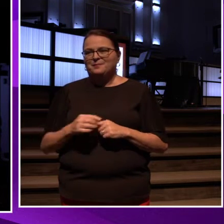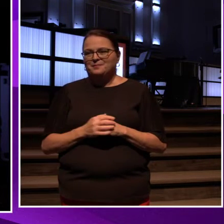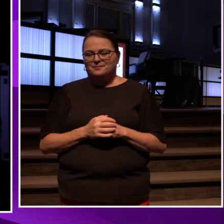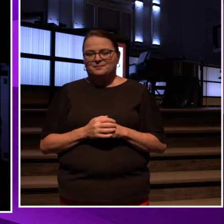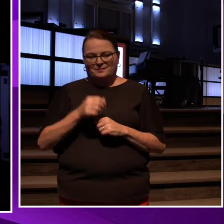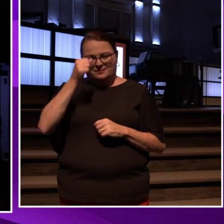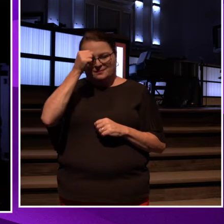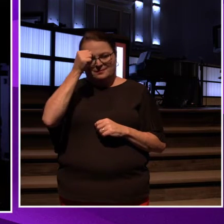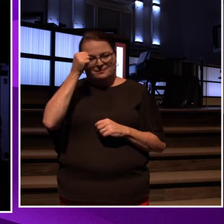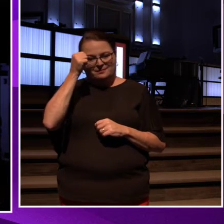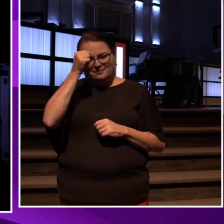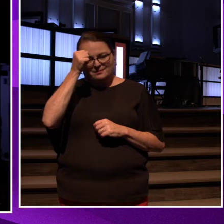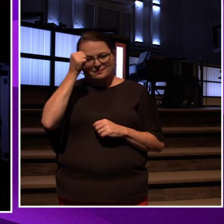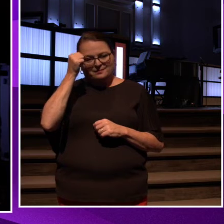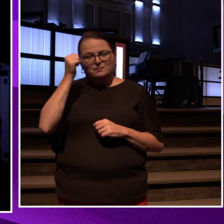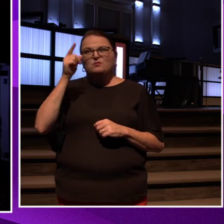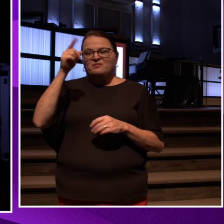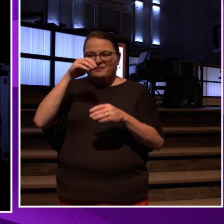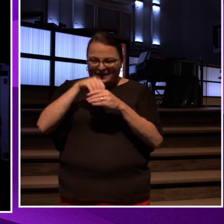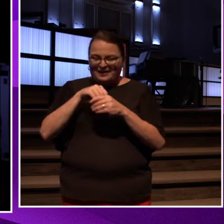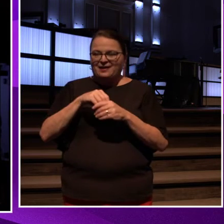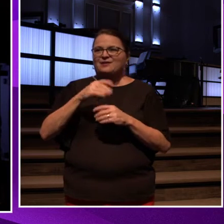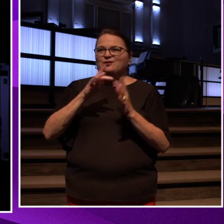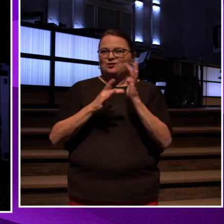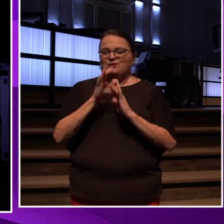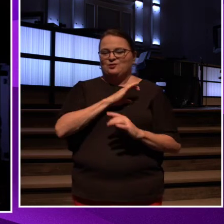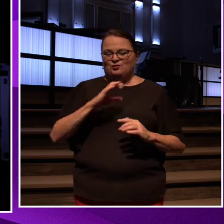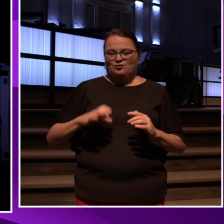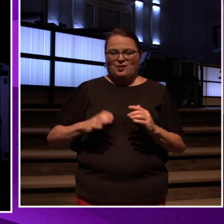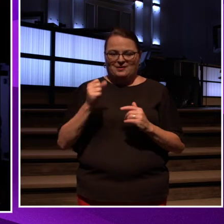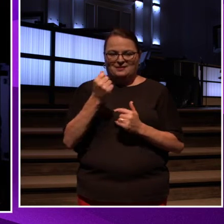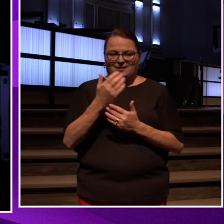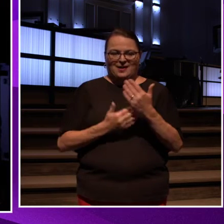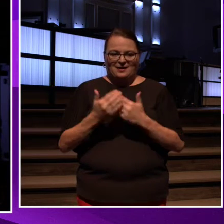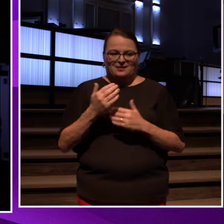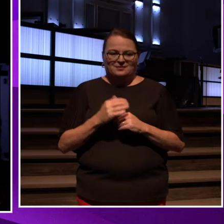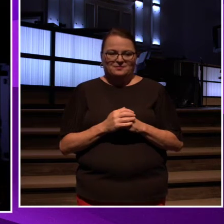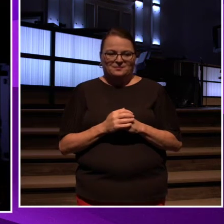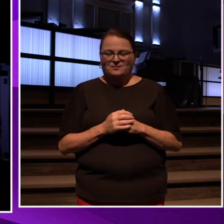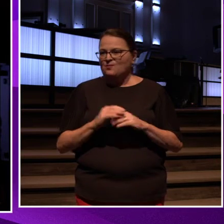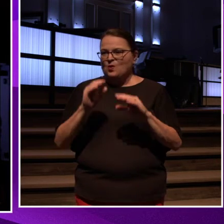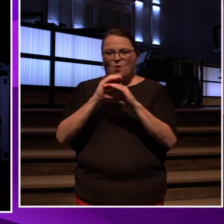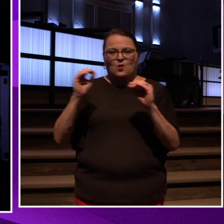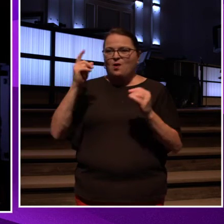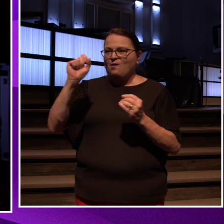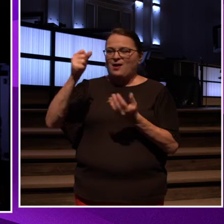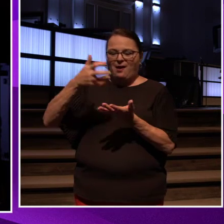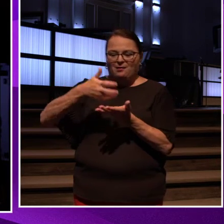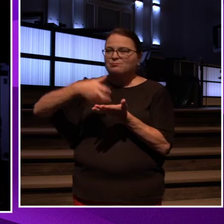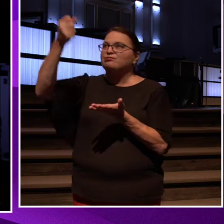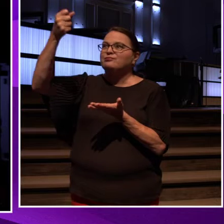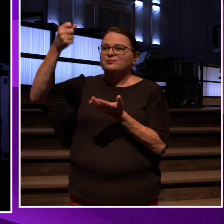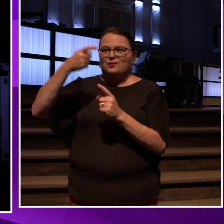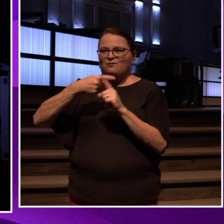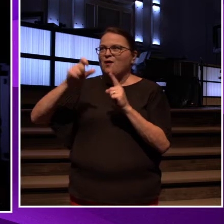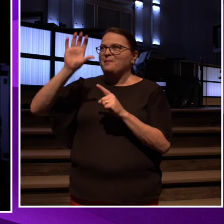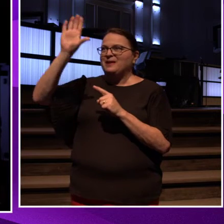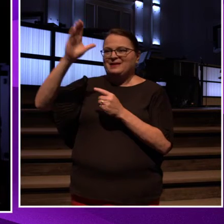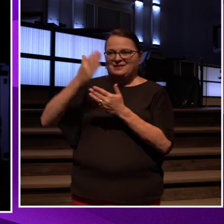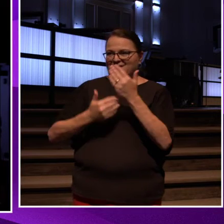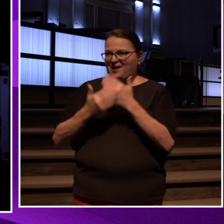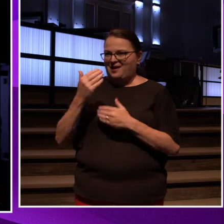because he was in the Lord Jesus Christ's hand. No one can pluck you out of his hand. Don't